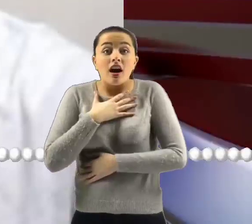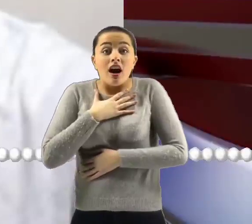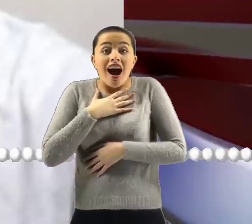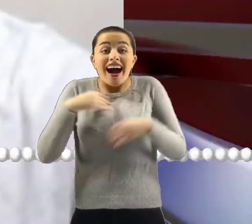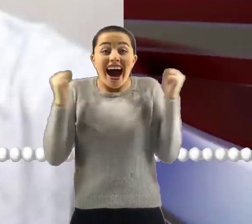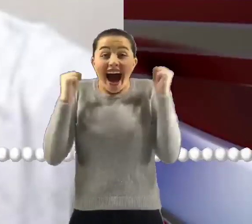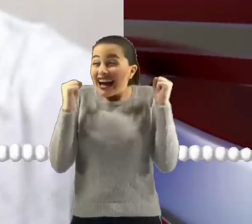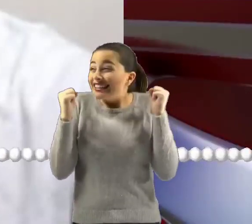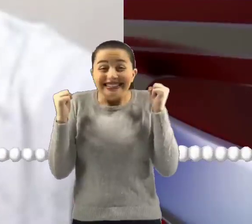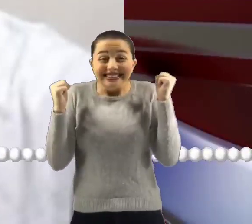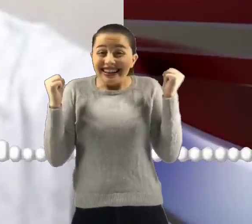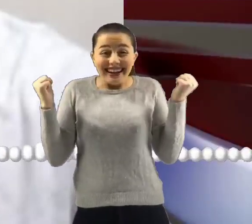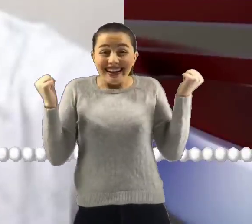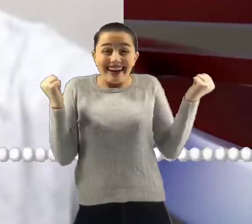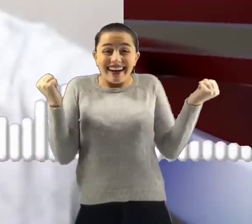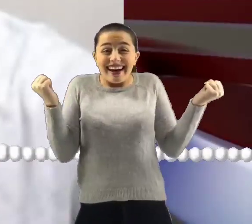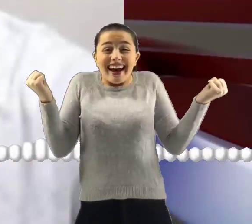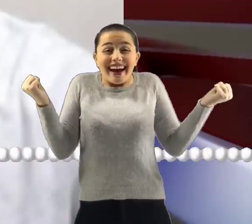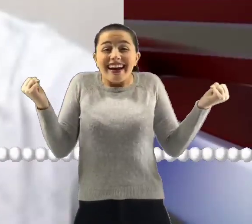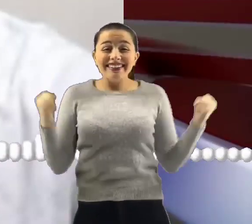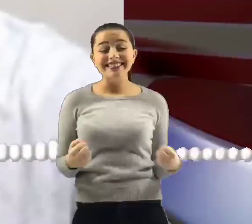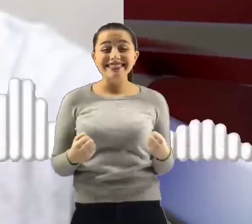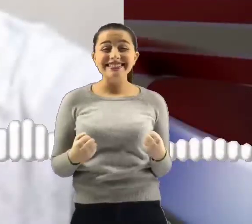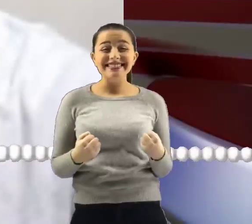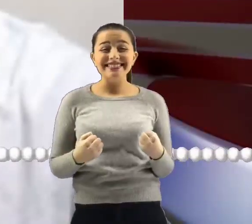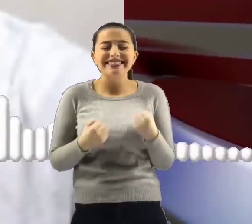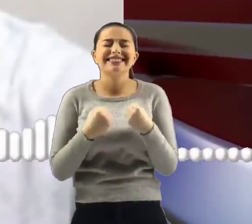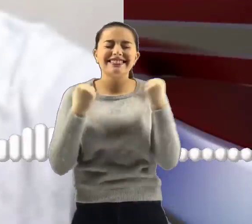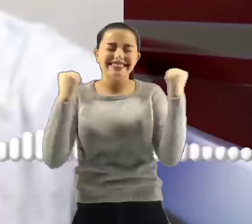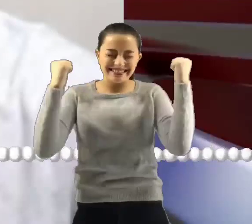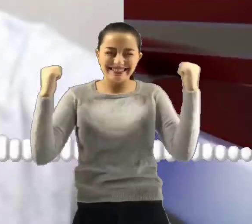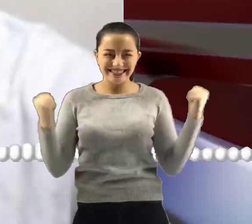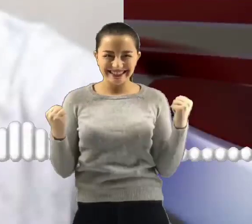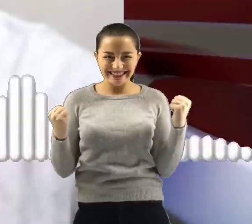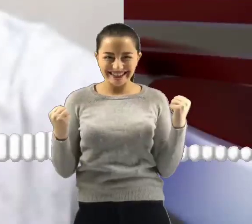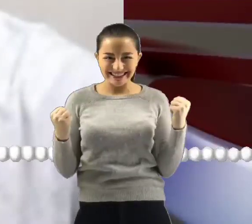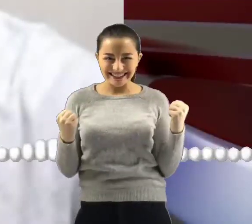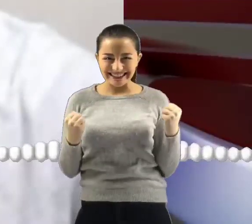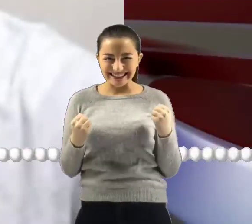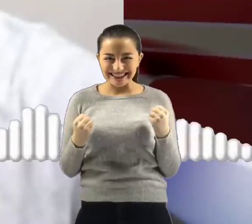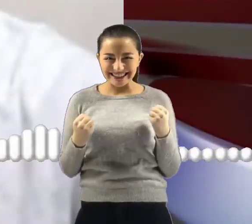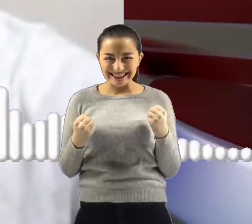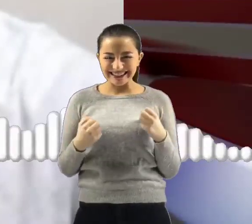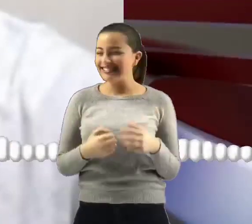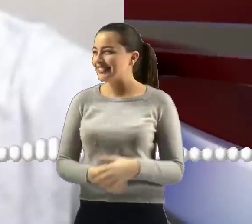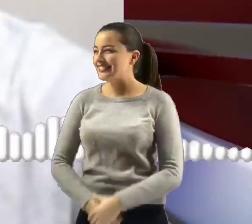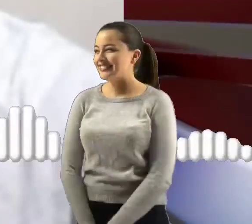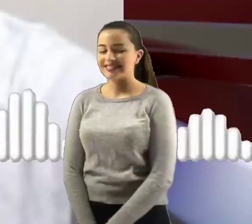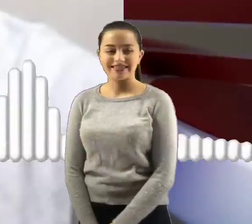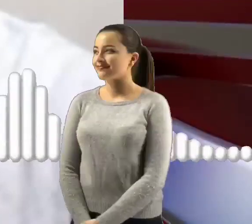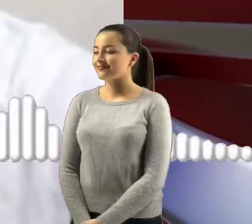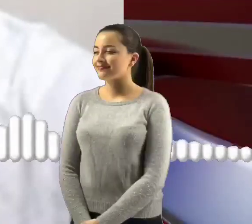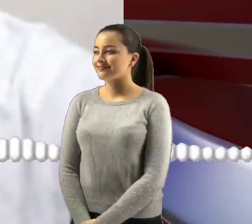am in a business. I am in a business. I am lununu. Man, I know an abia. And oh, I will buy. Man, I am a